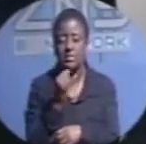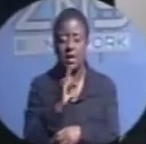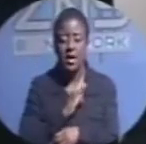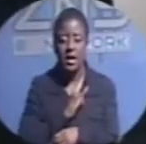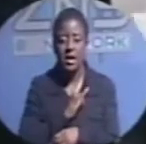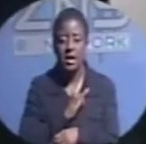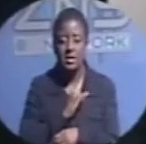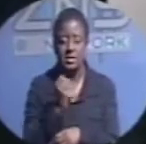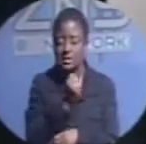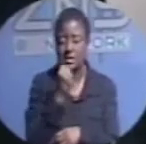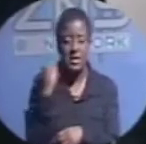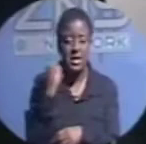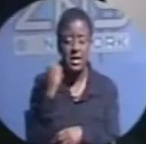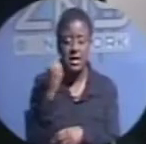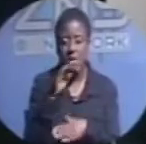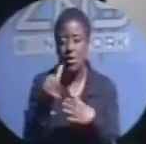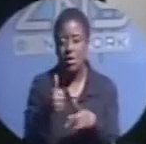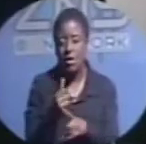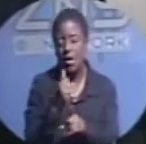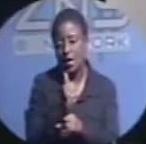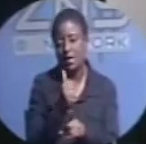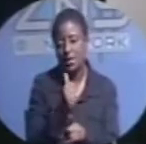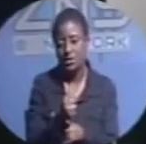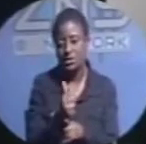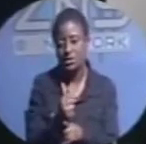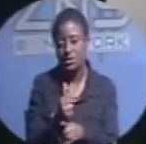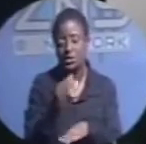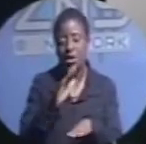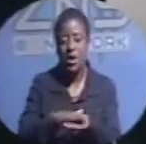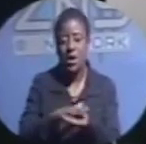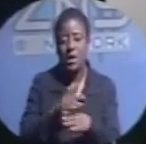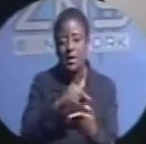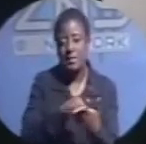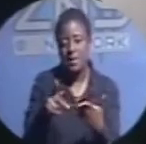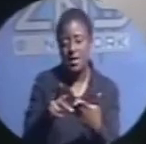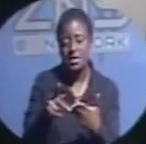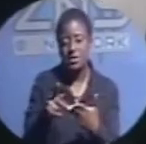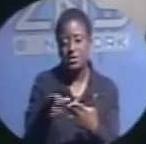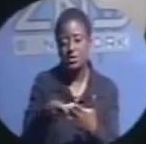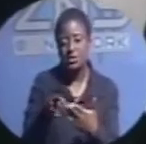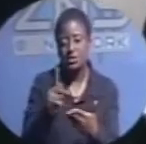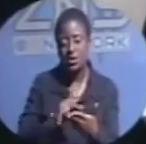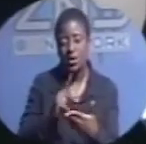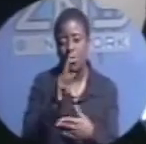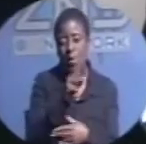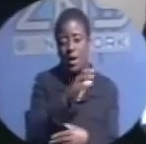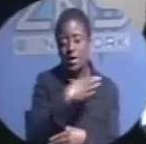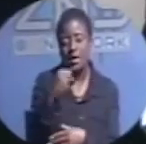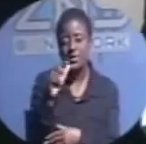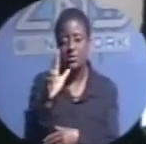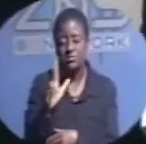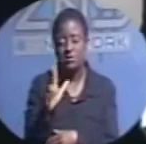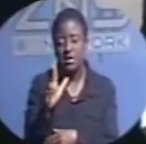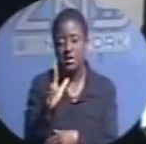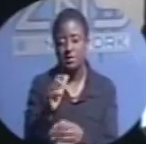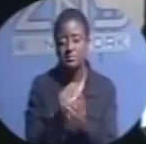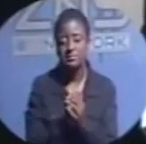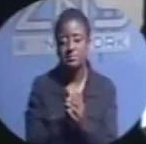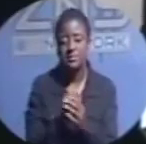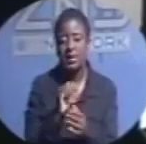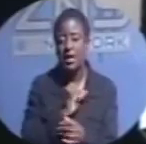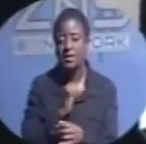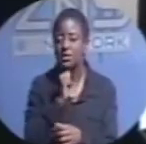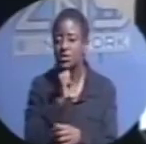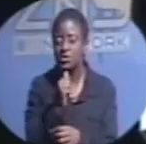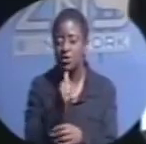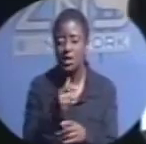deny all allegations made against me on pages 1 and 3 of yesterday's Tribune. I did not direct any